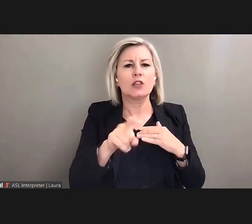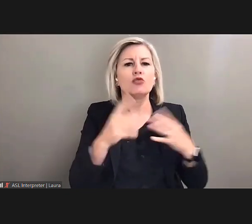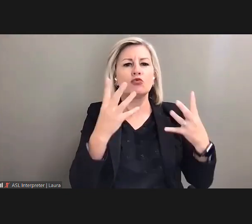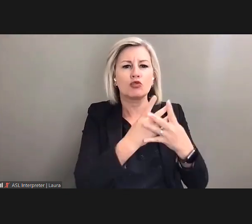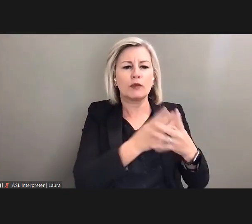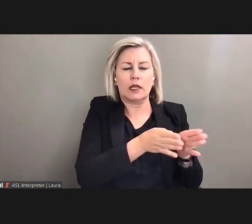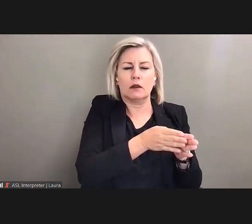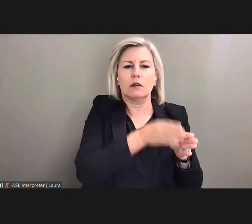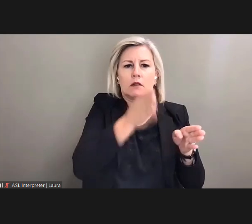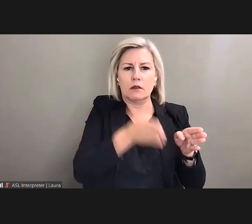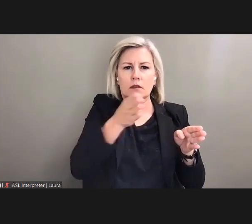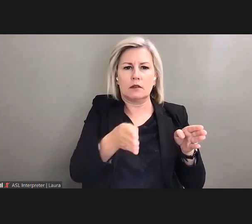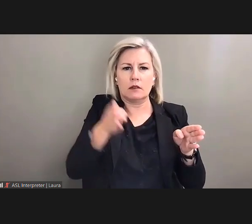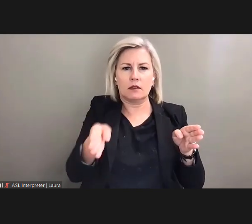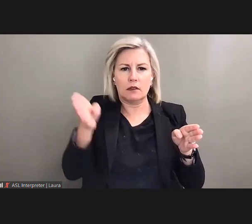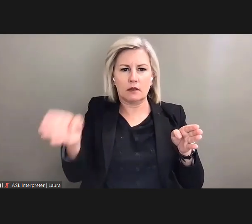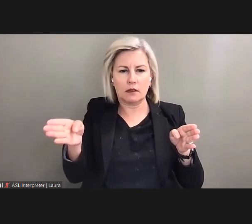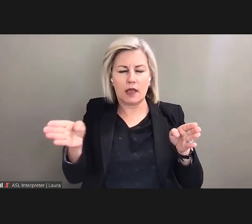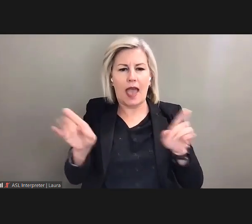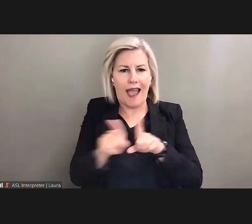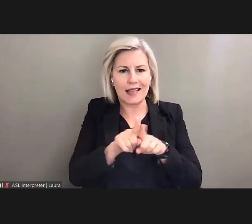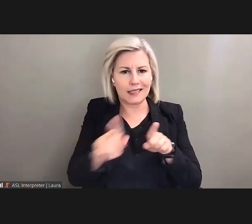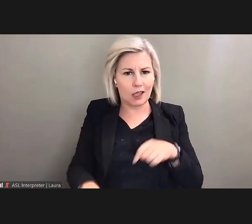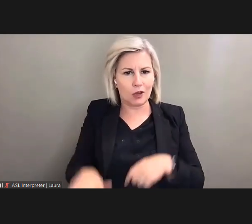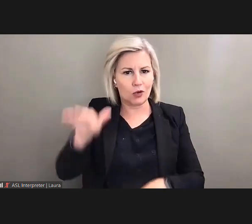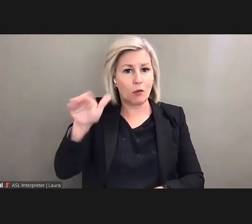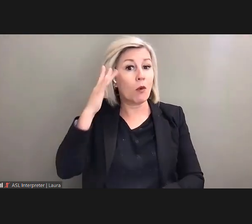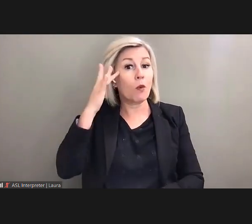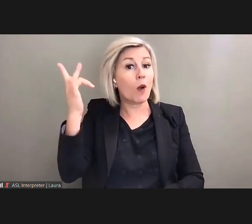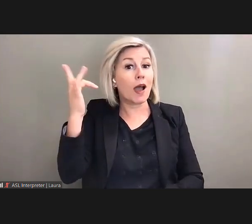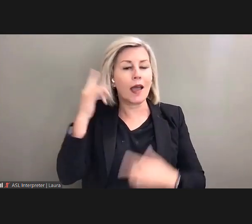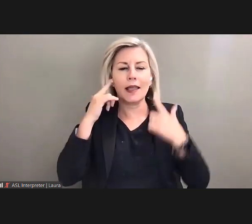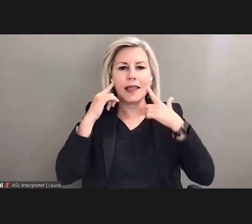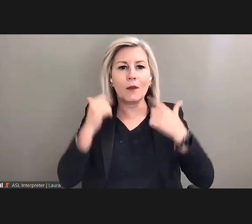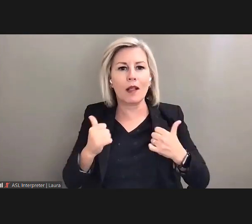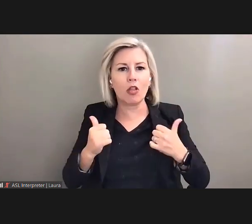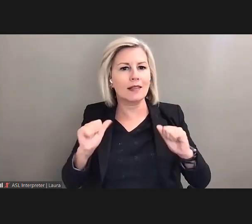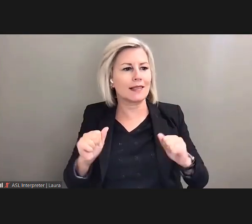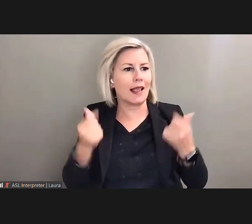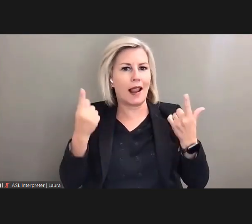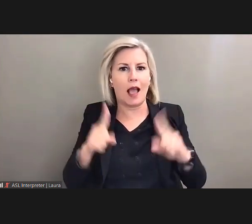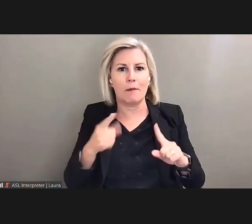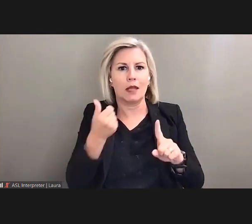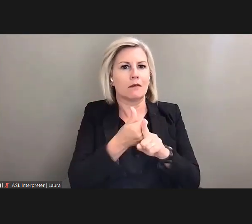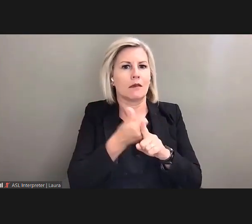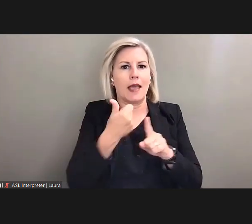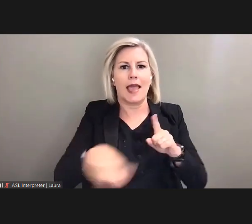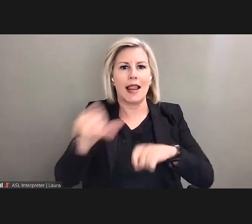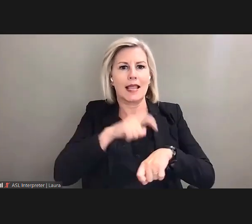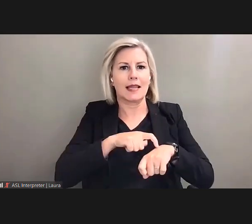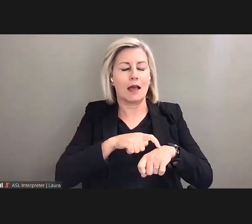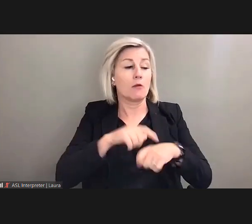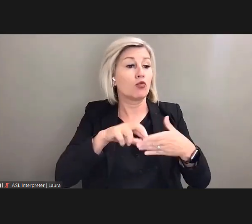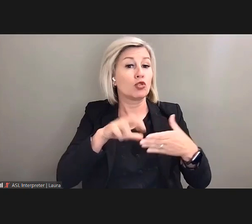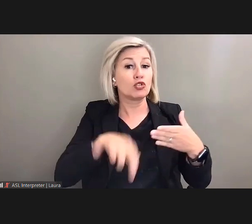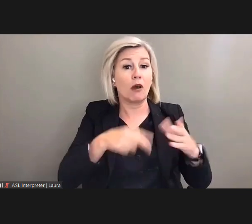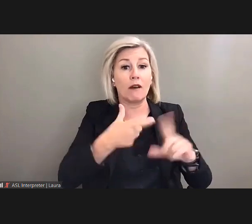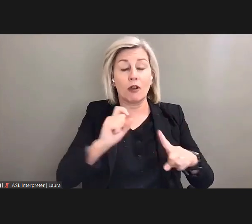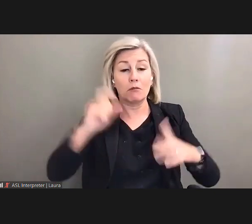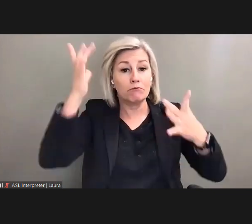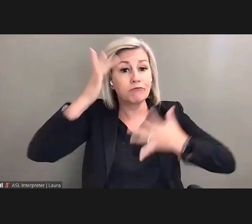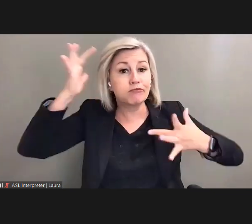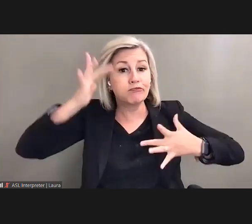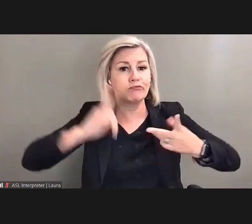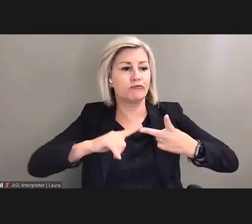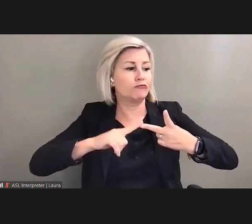childhood, because hearing loss can occur anytime as a result of illness, physical trauma,